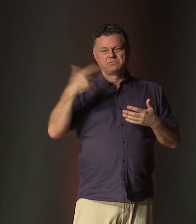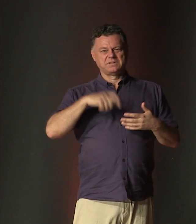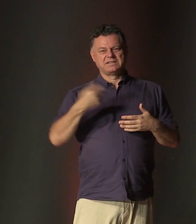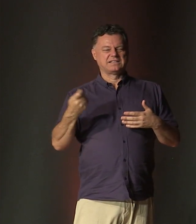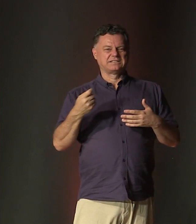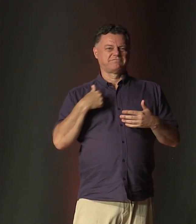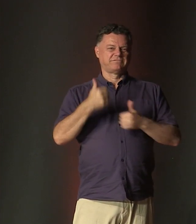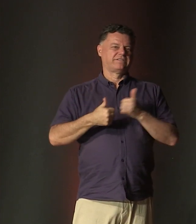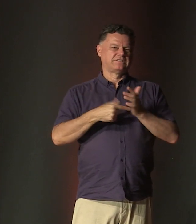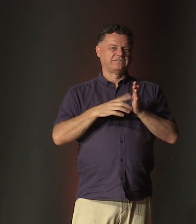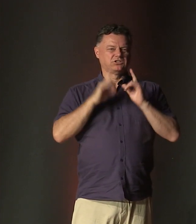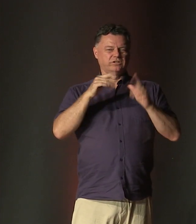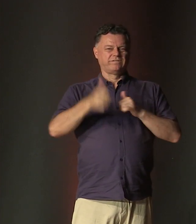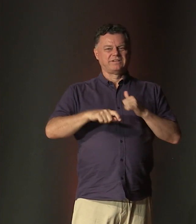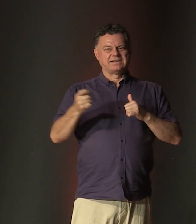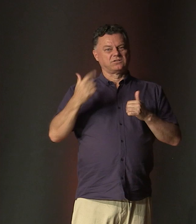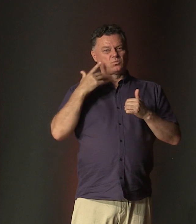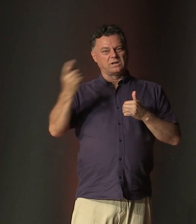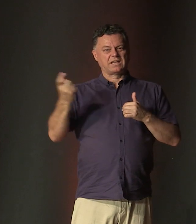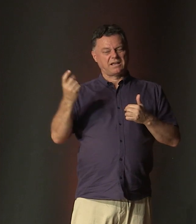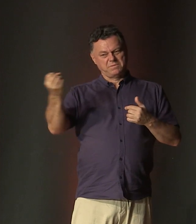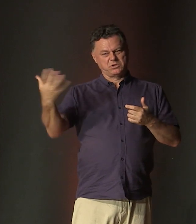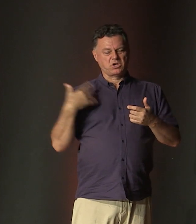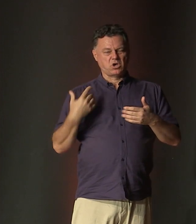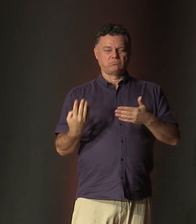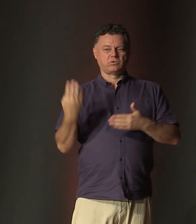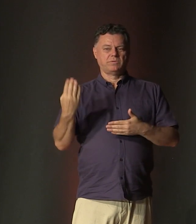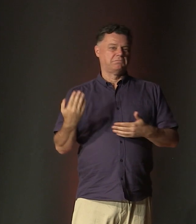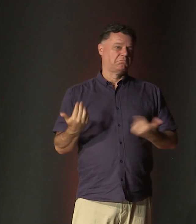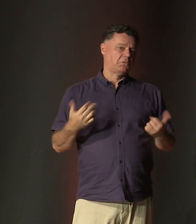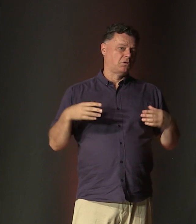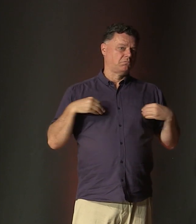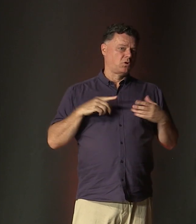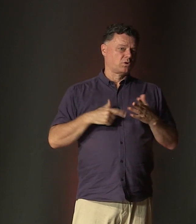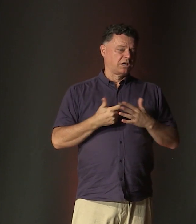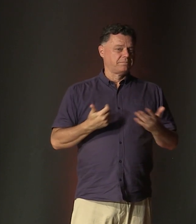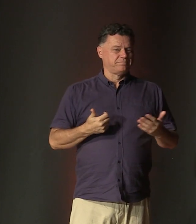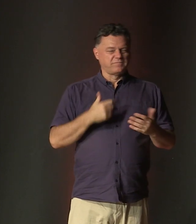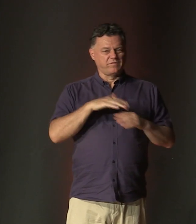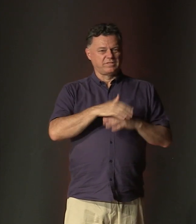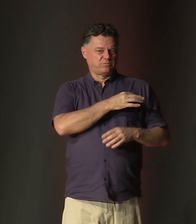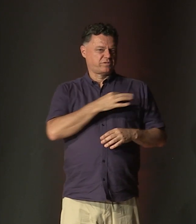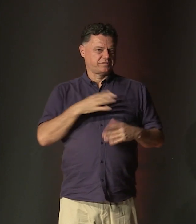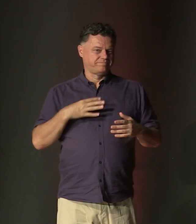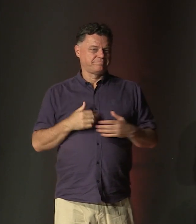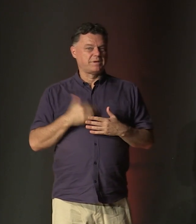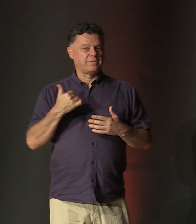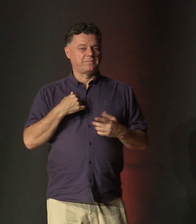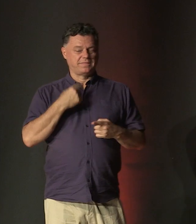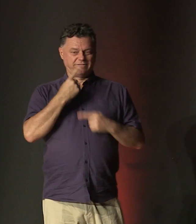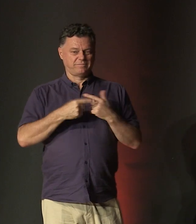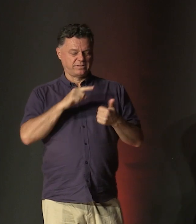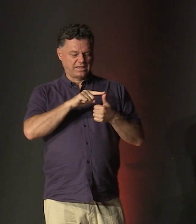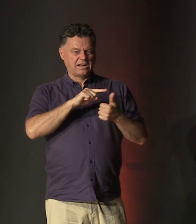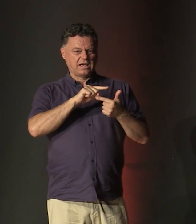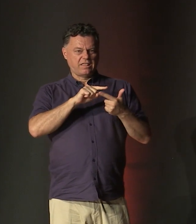of my favourite TV show comes out. You might be okay with that. But what about if they bundled up your information and they sold it